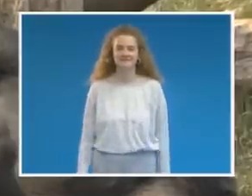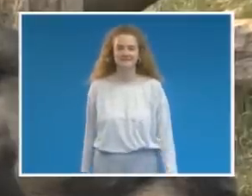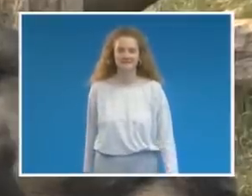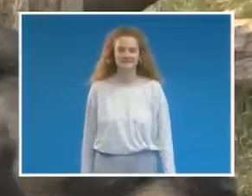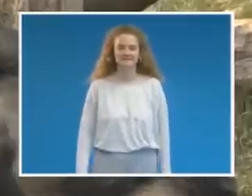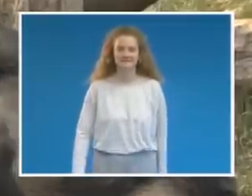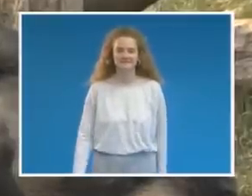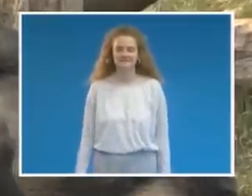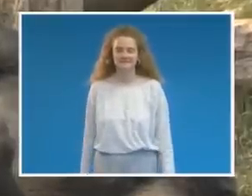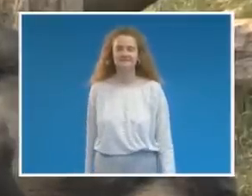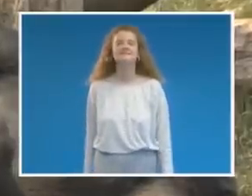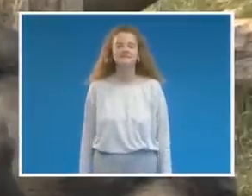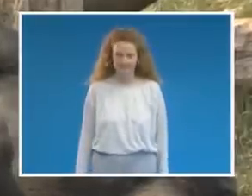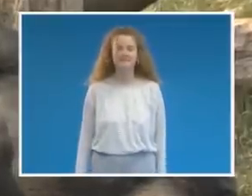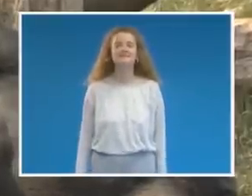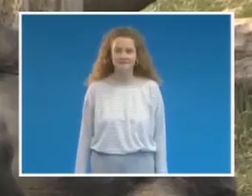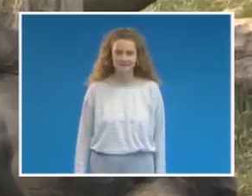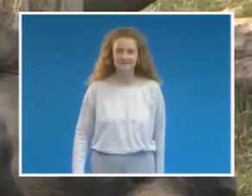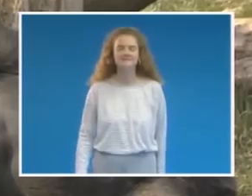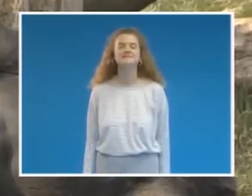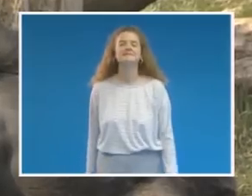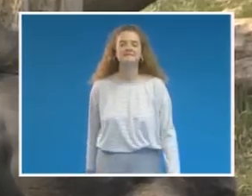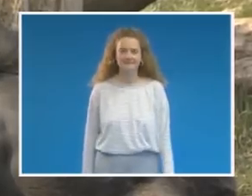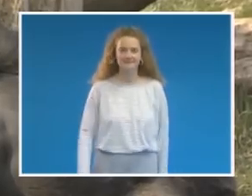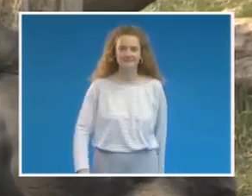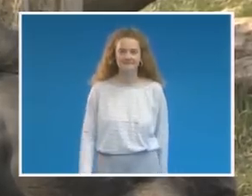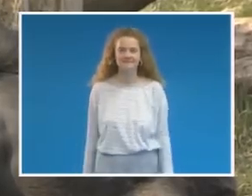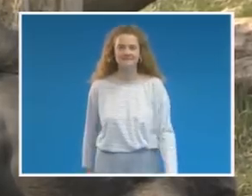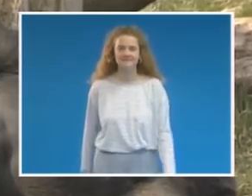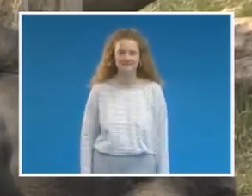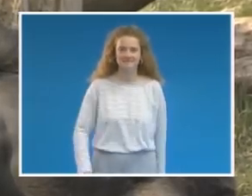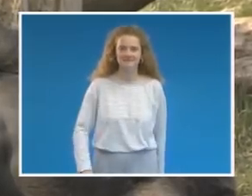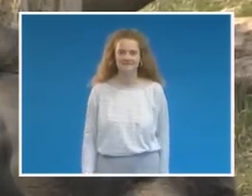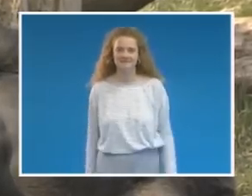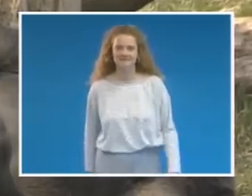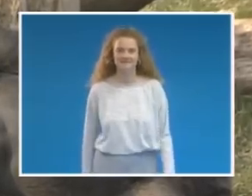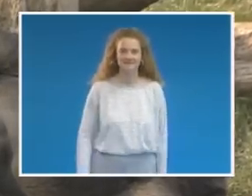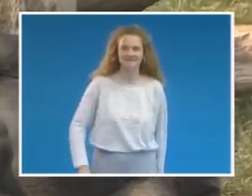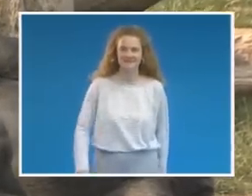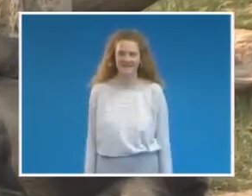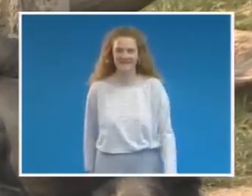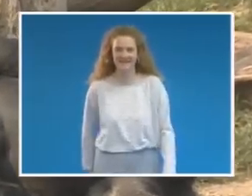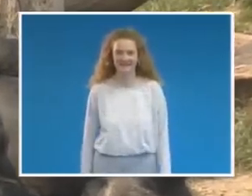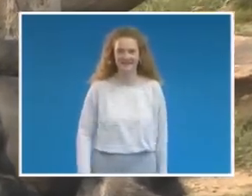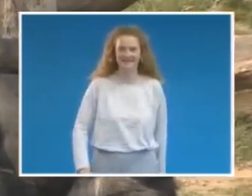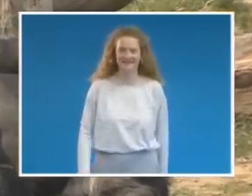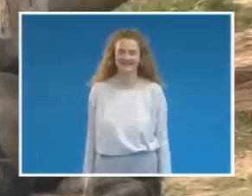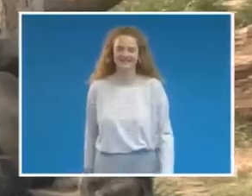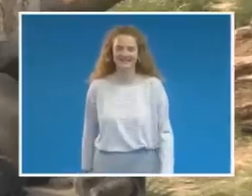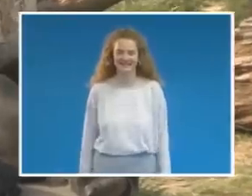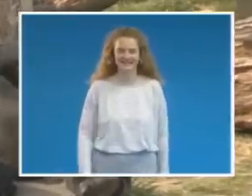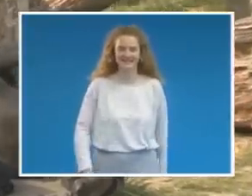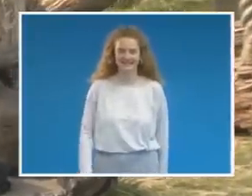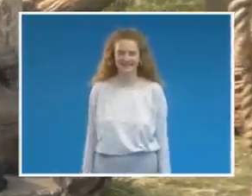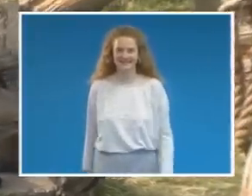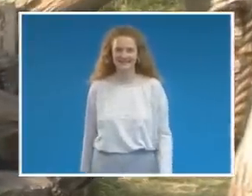happy and you know it, nod your head. If you're happy and you know it, and you really want to show it.